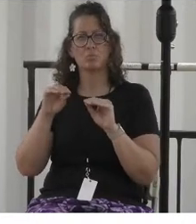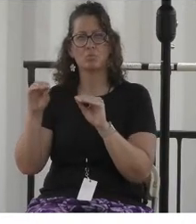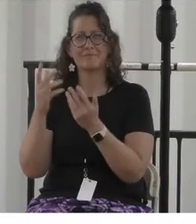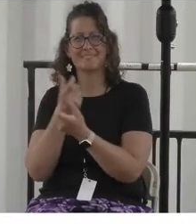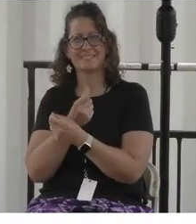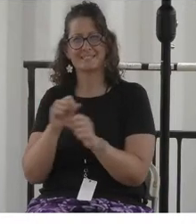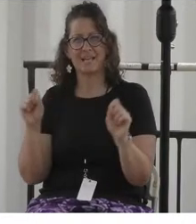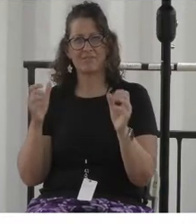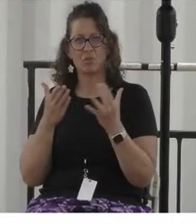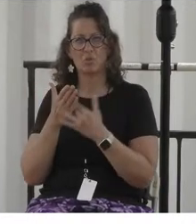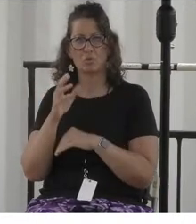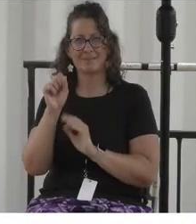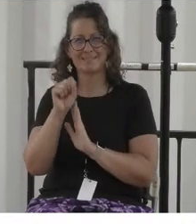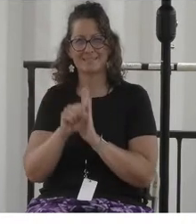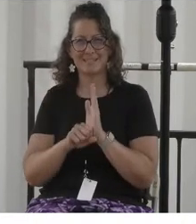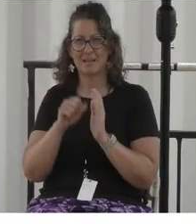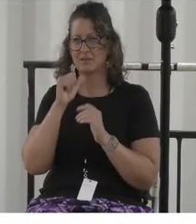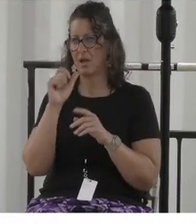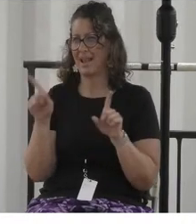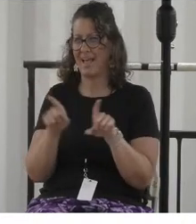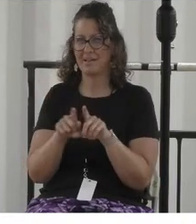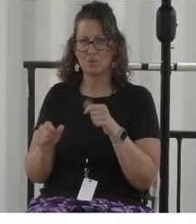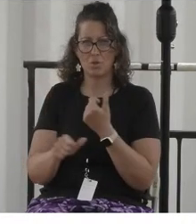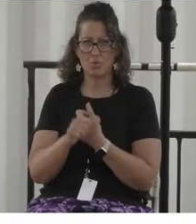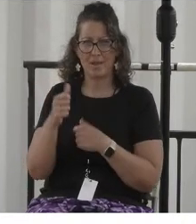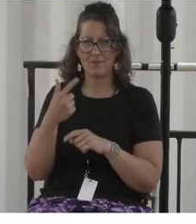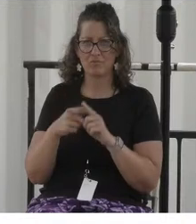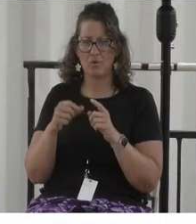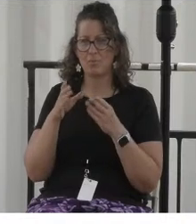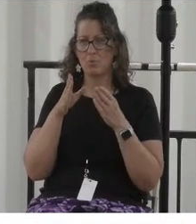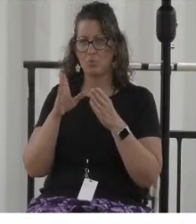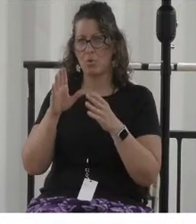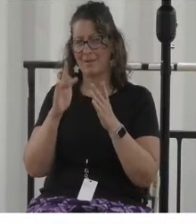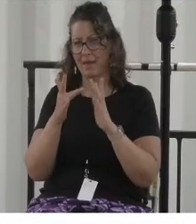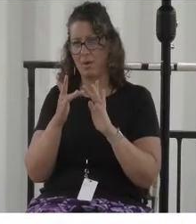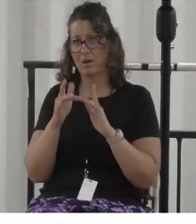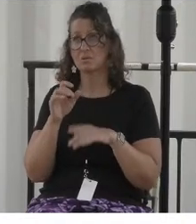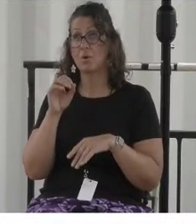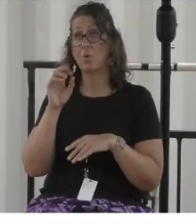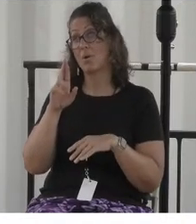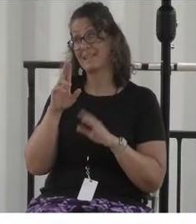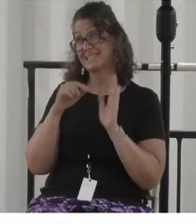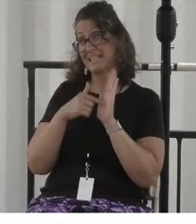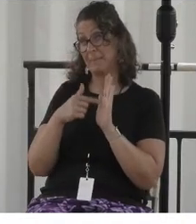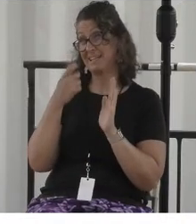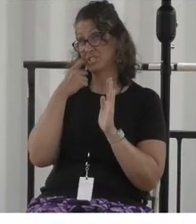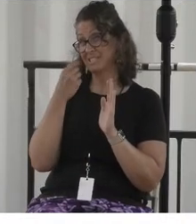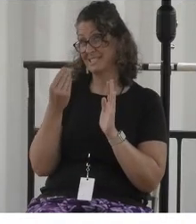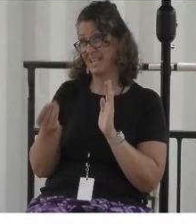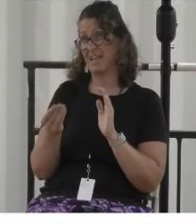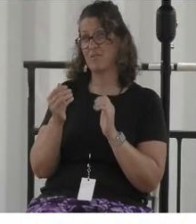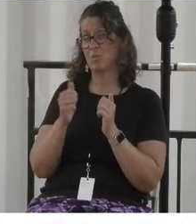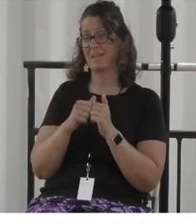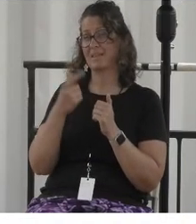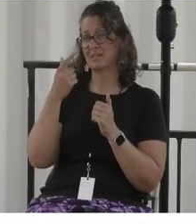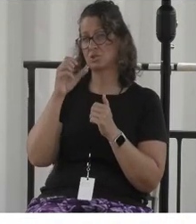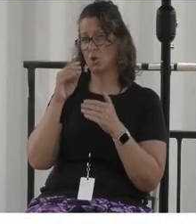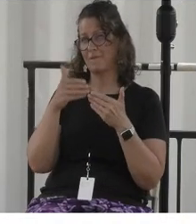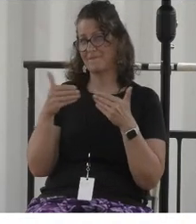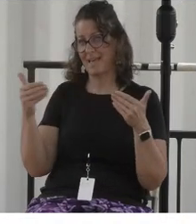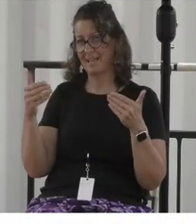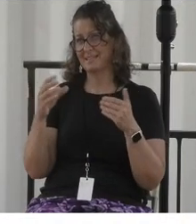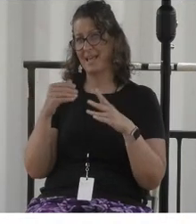state and not be as threatened by road networks. Or the example that I just gave with the geofences and the